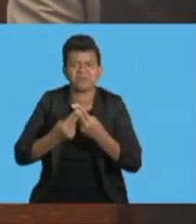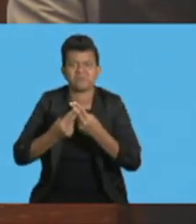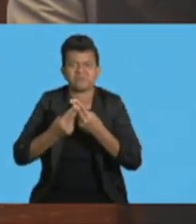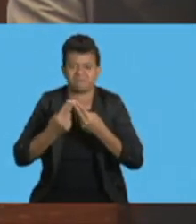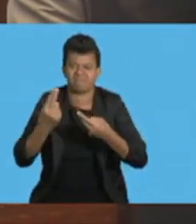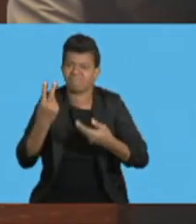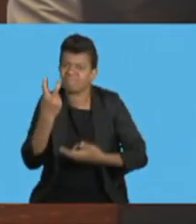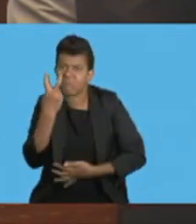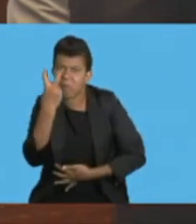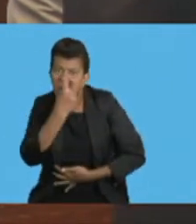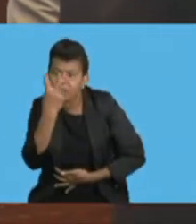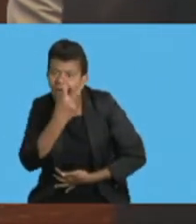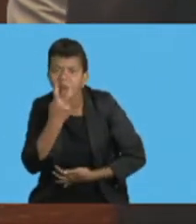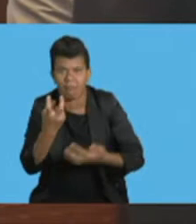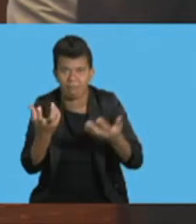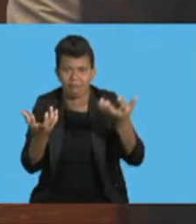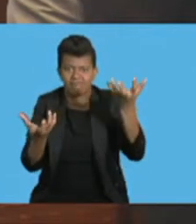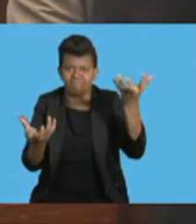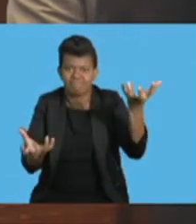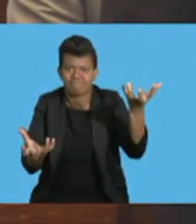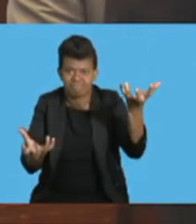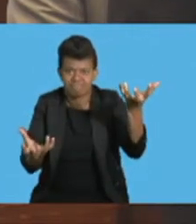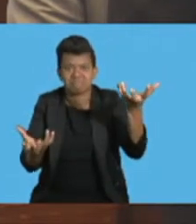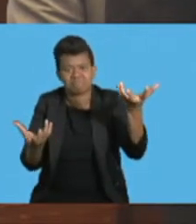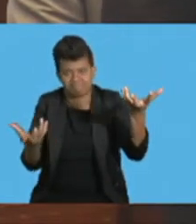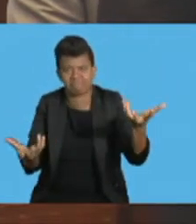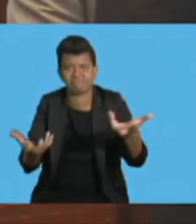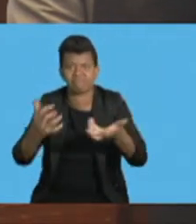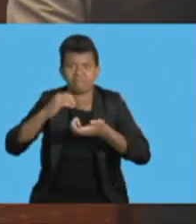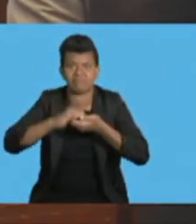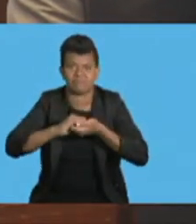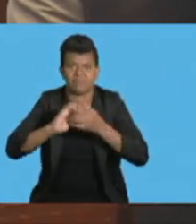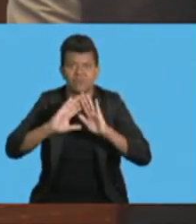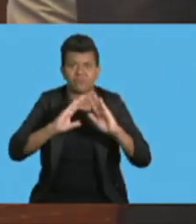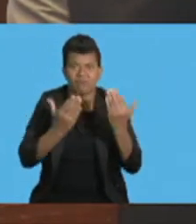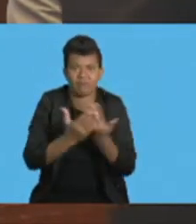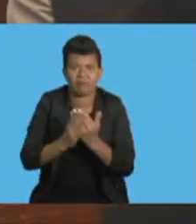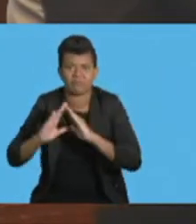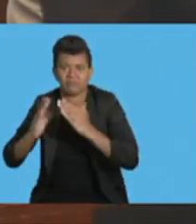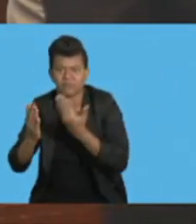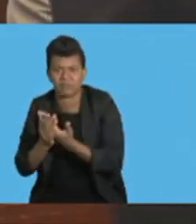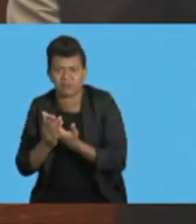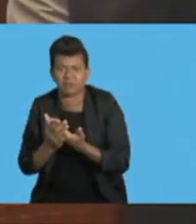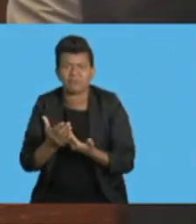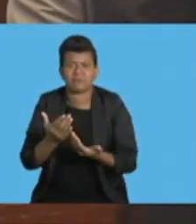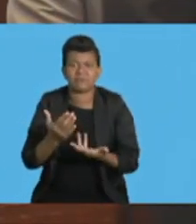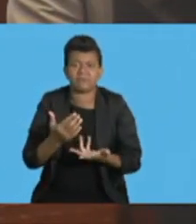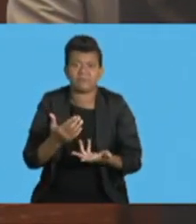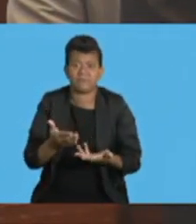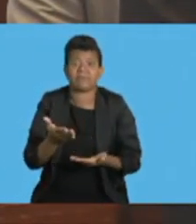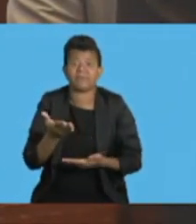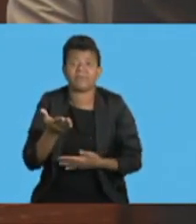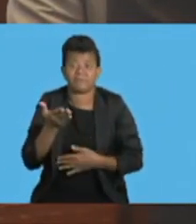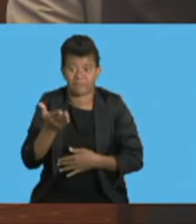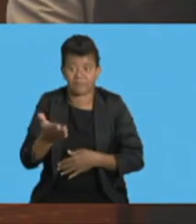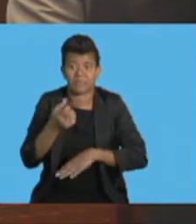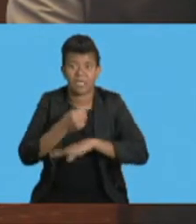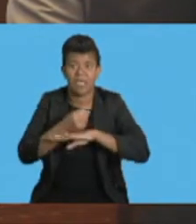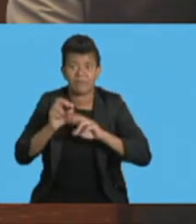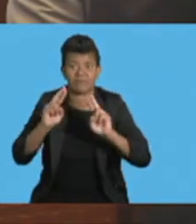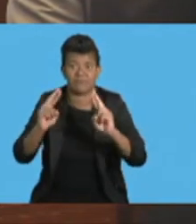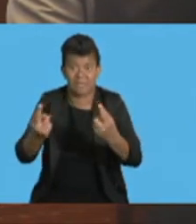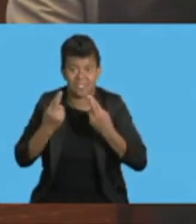Honourable Speaker, this is part of reciprocal arrangements that governments enter when it talks about